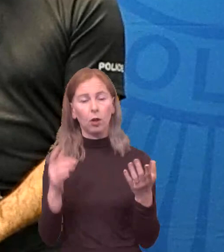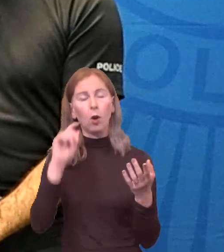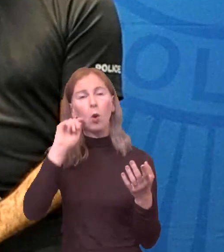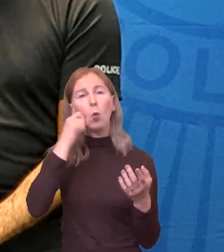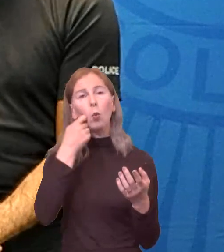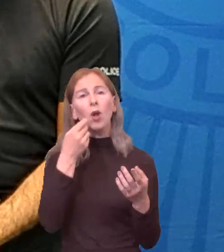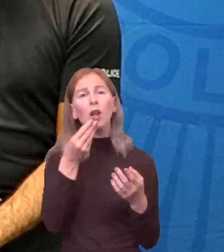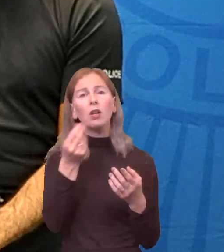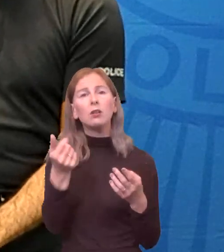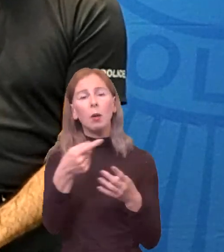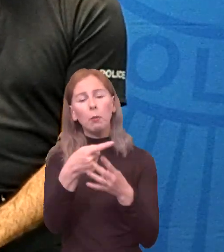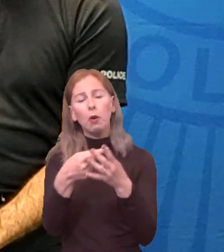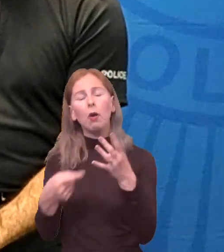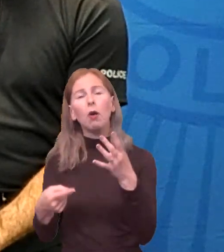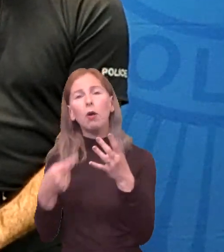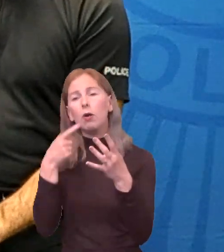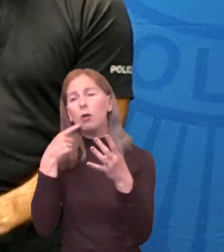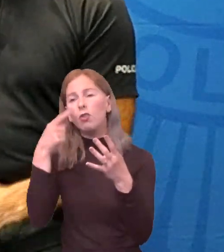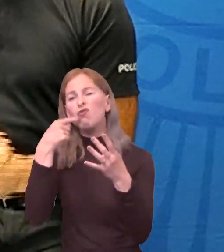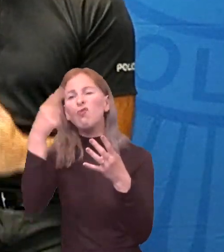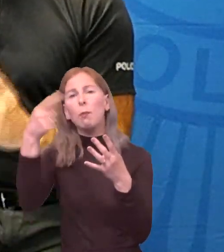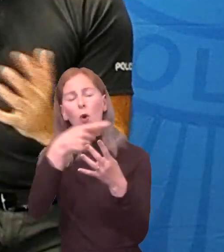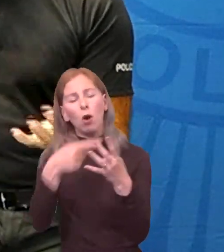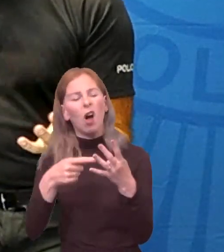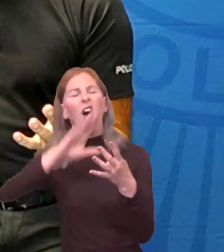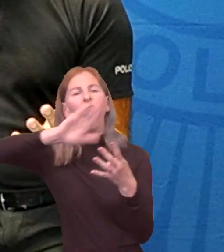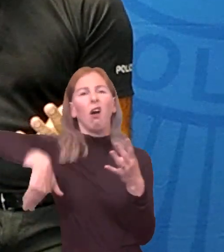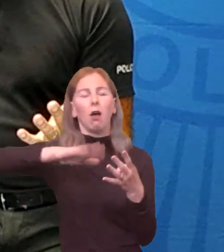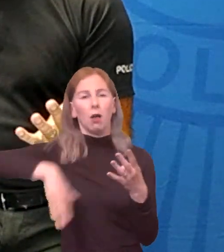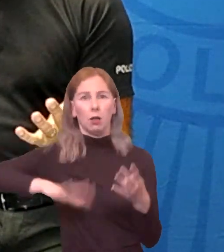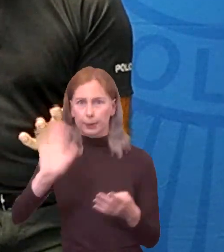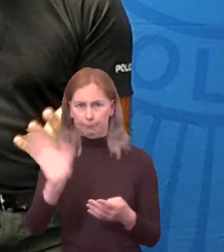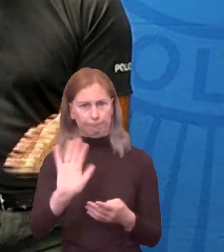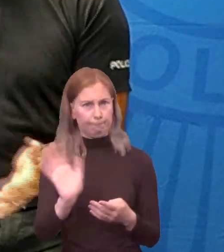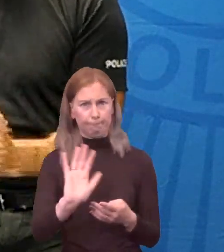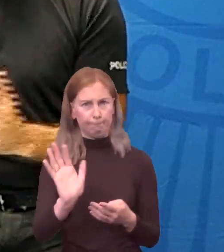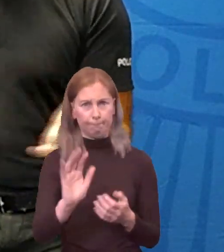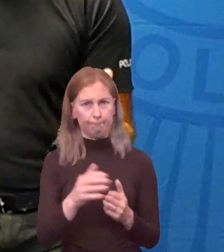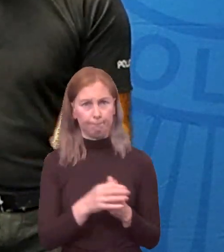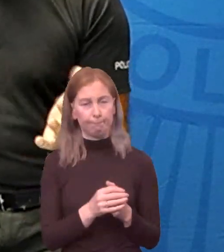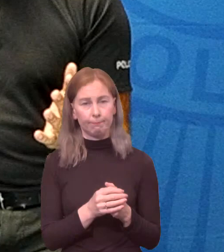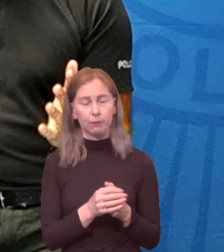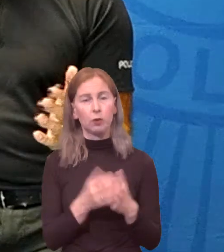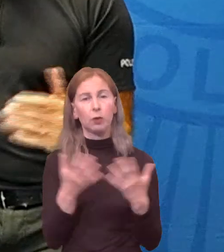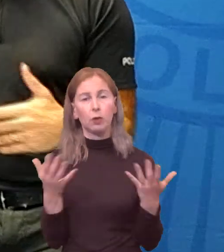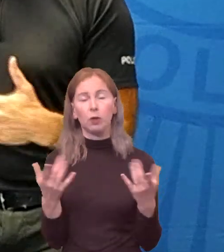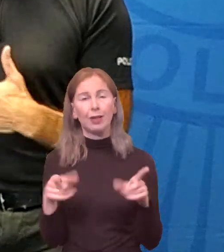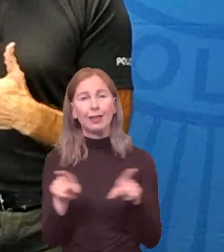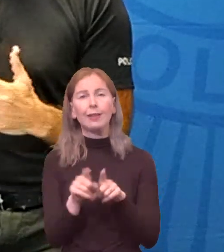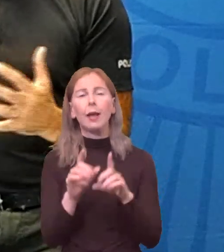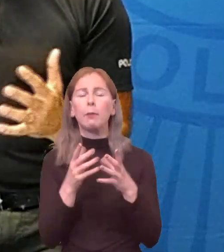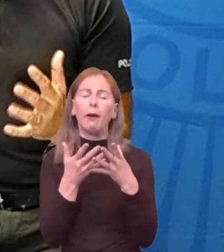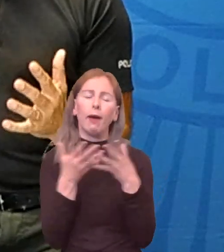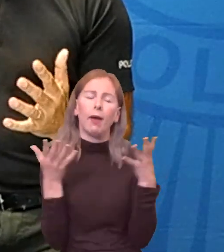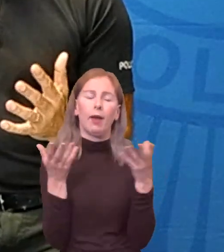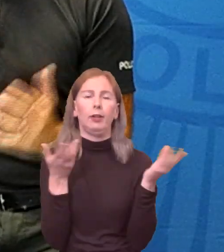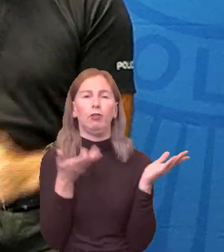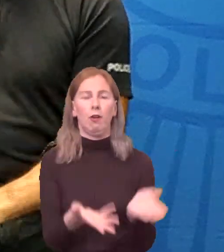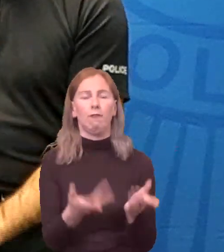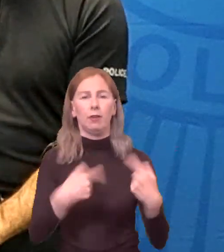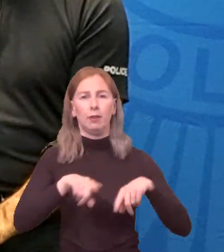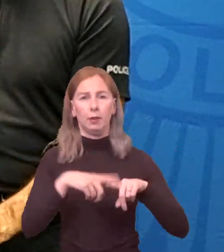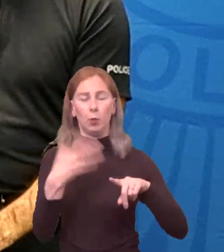dismiss a report easily. Like any service, there are limited resources to deal with what we need to deal